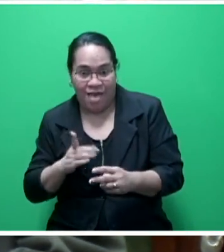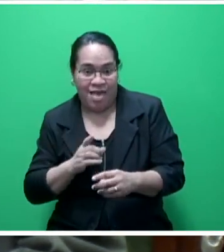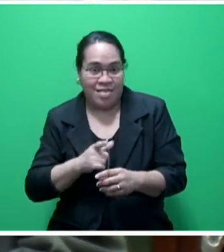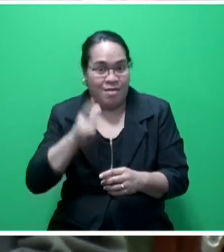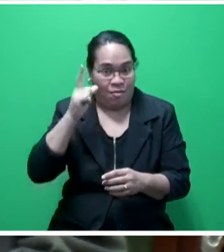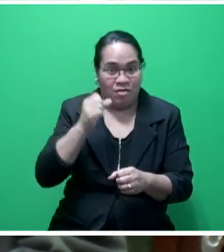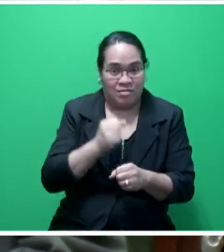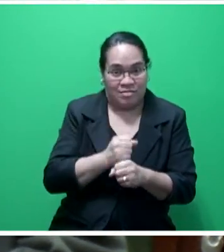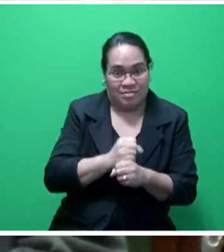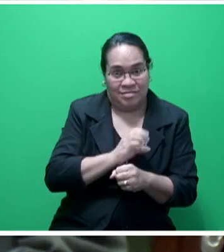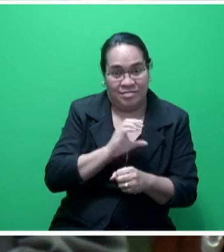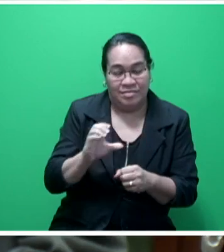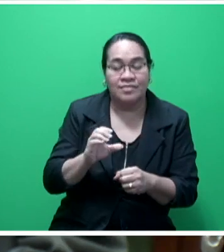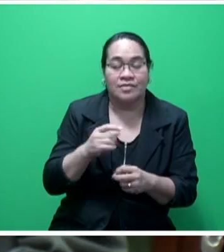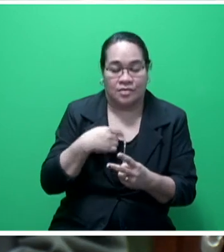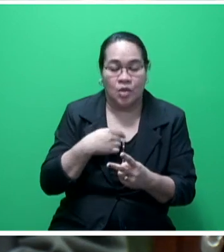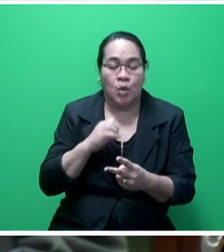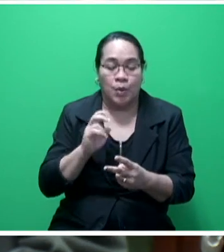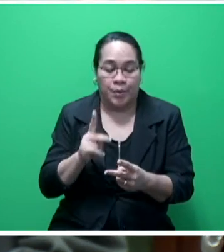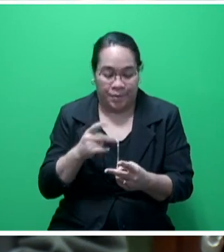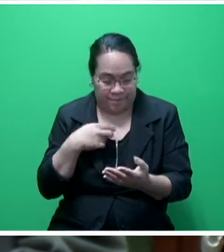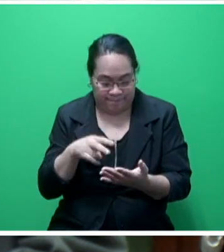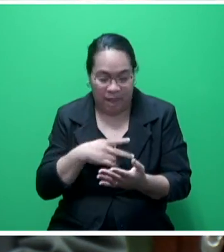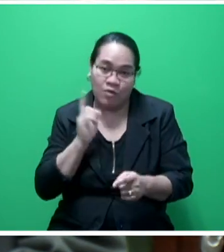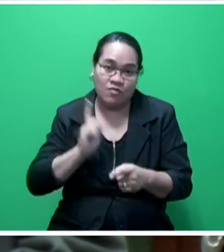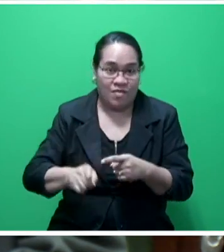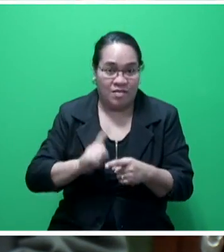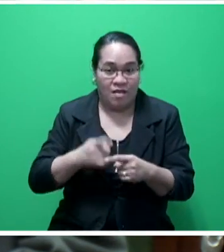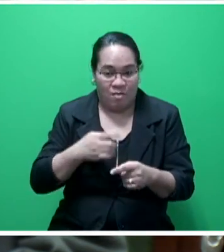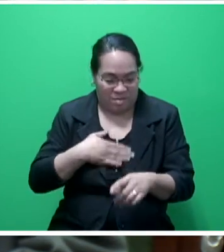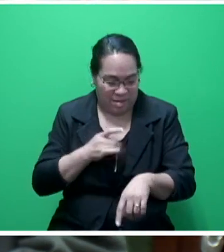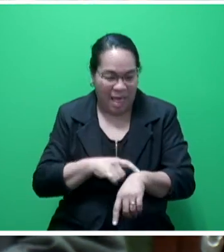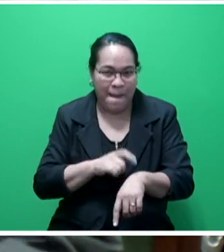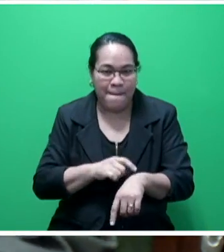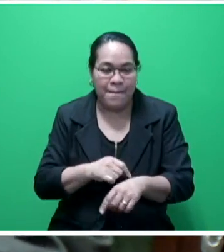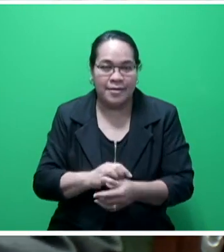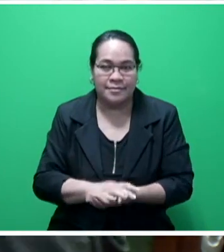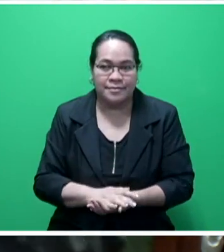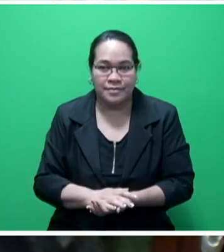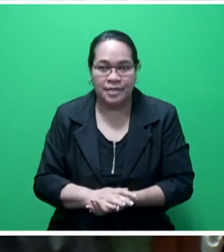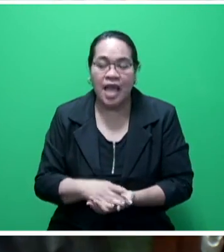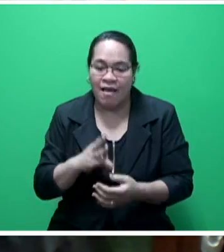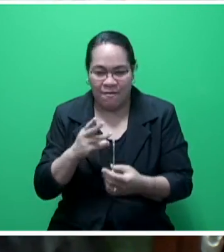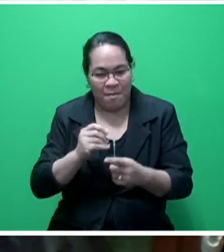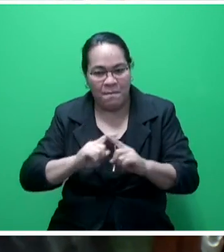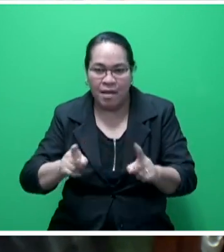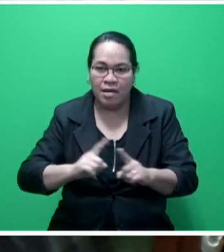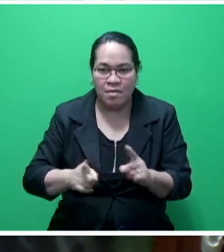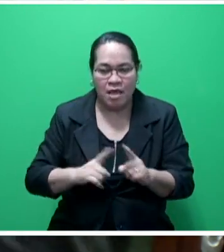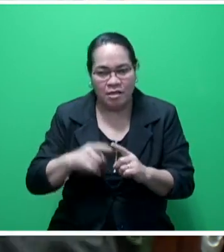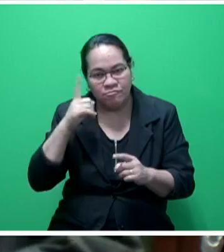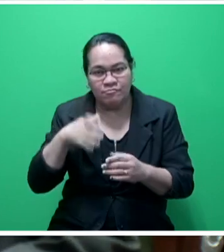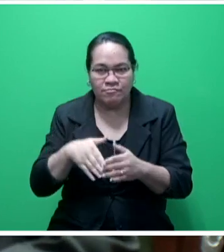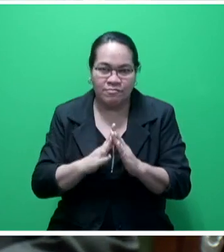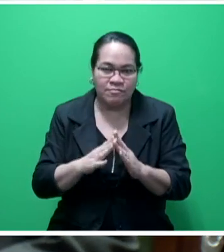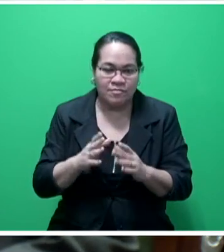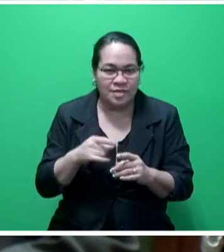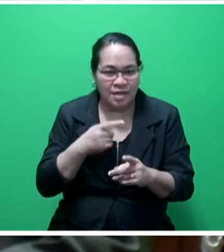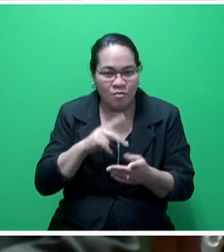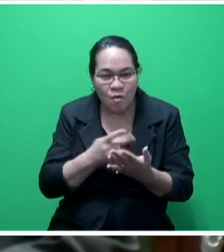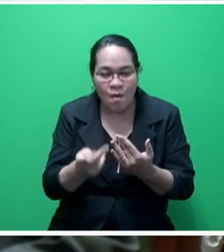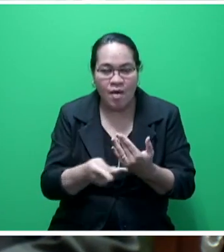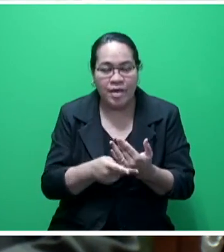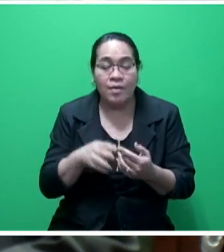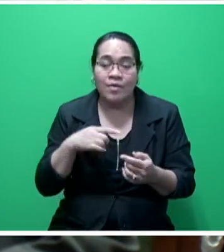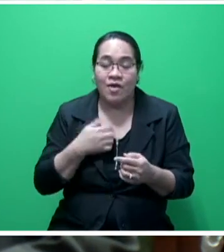gather. Mr. Speaker, sir, just very quickly, in the interest of time, there's quite a few initiatives we put in place. So as discussed the other day, we